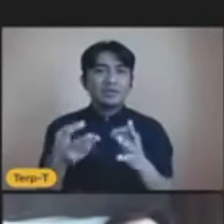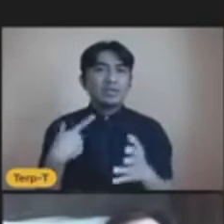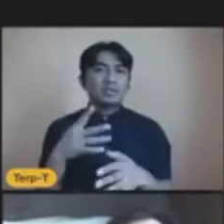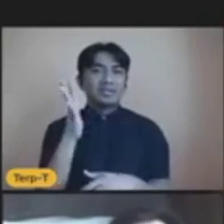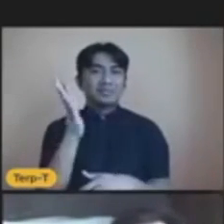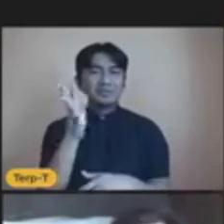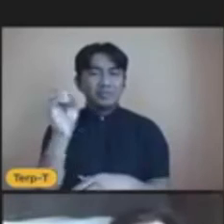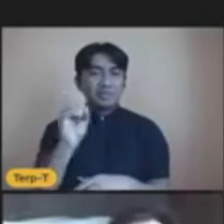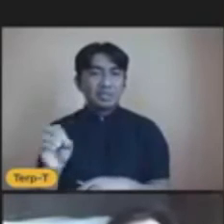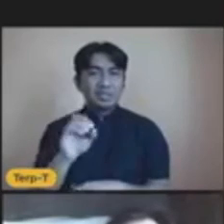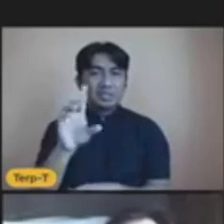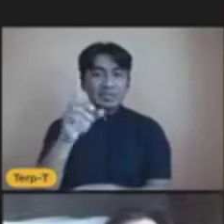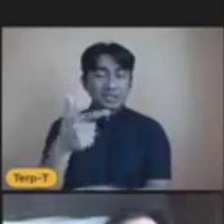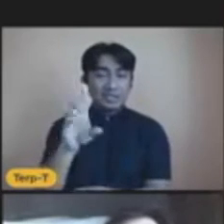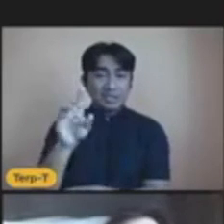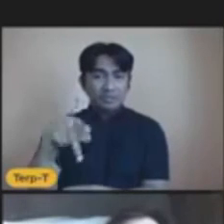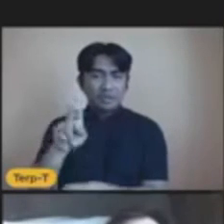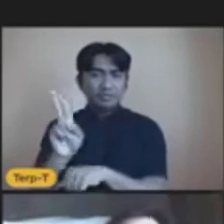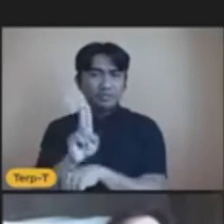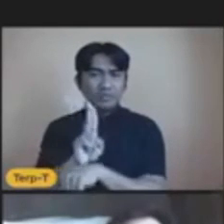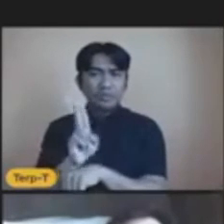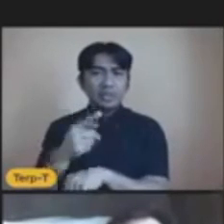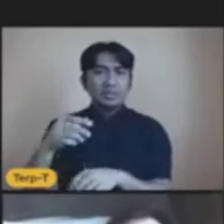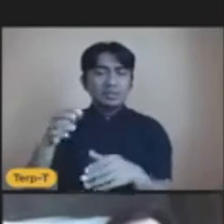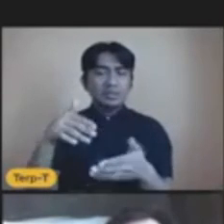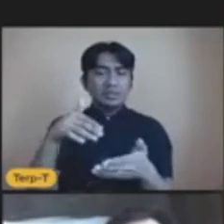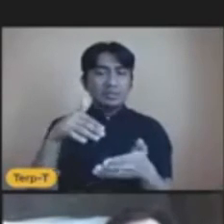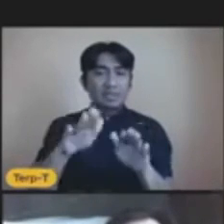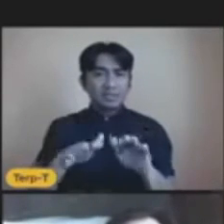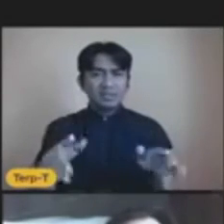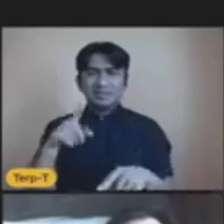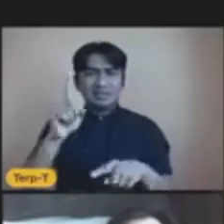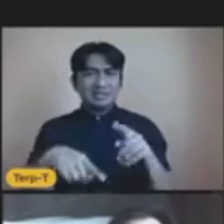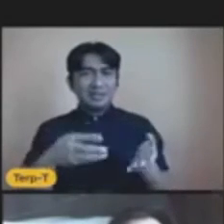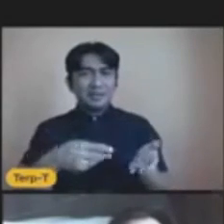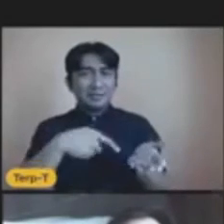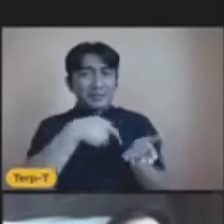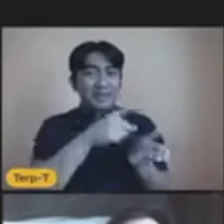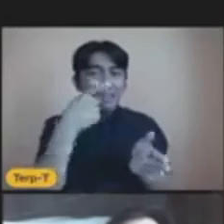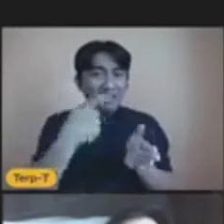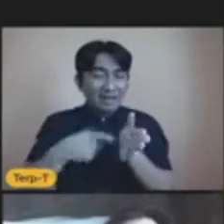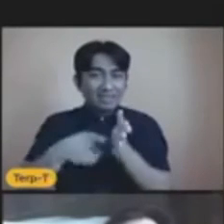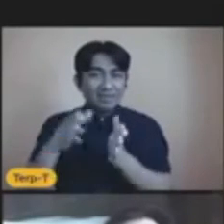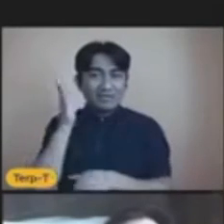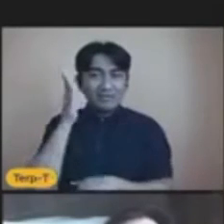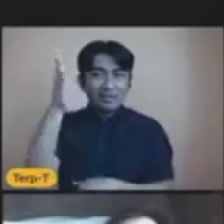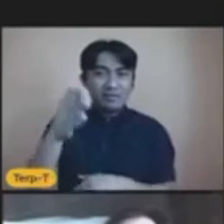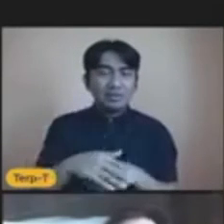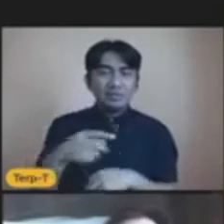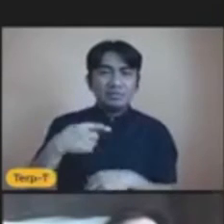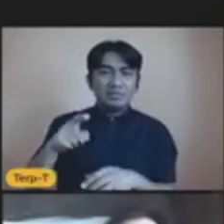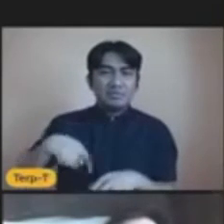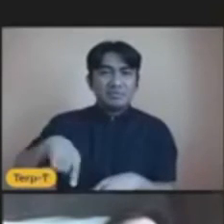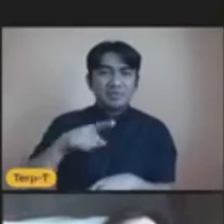on welfare, our children can afford to pay taxes in the future if they are enabled to be